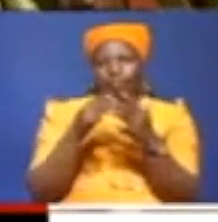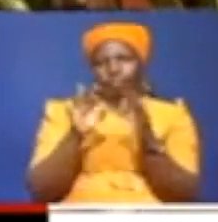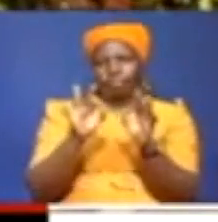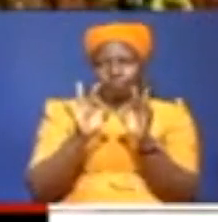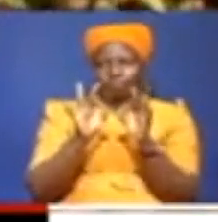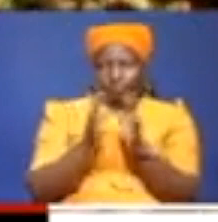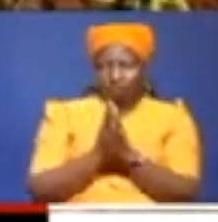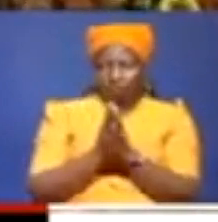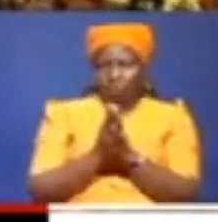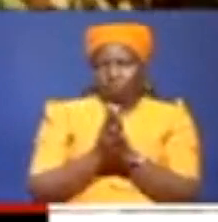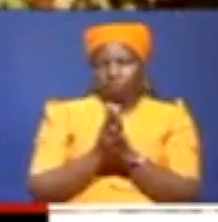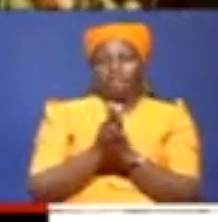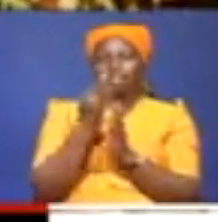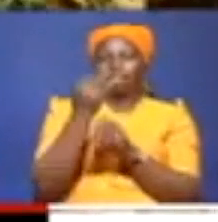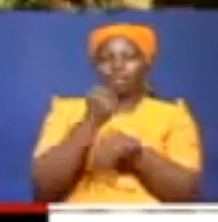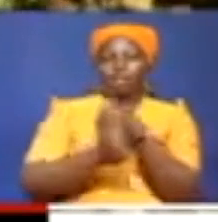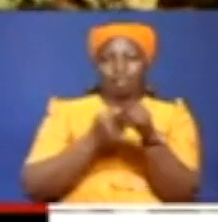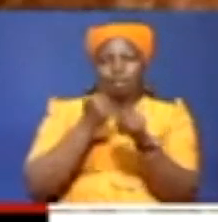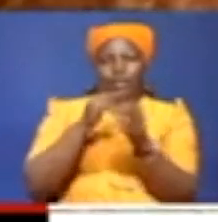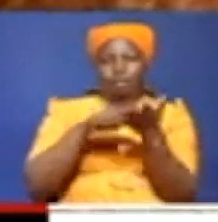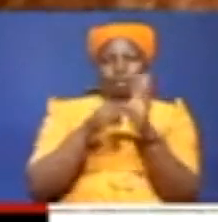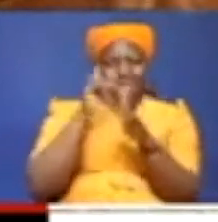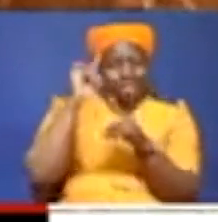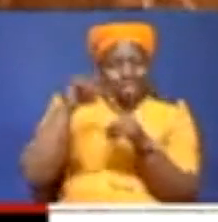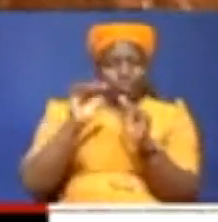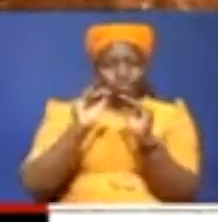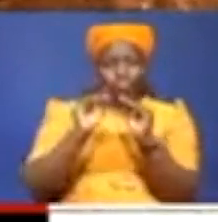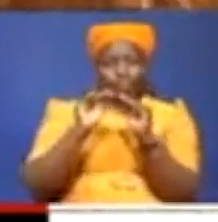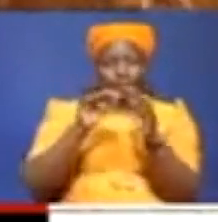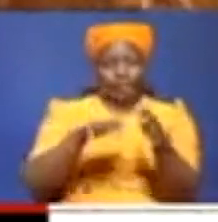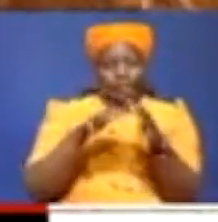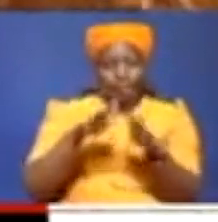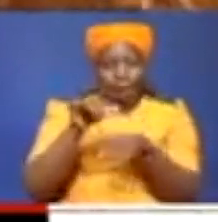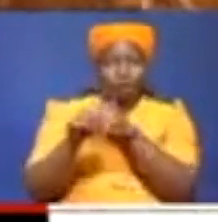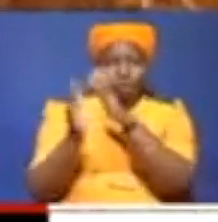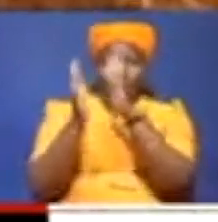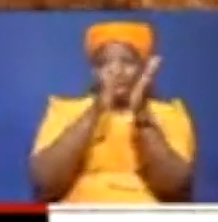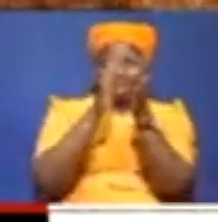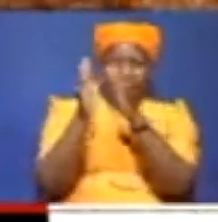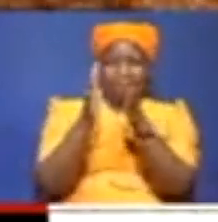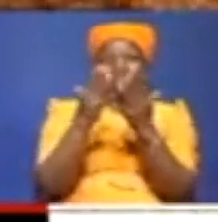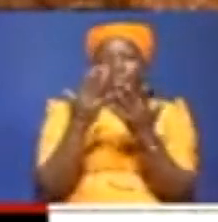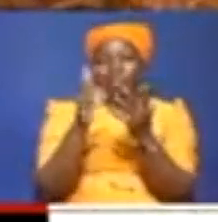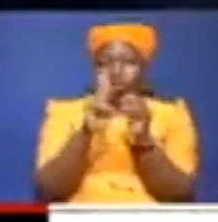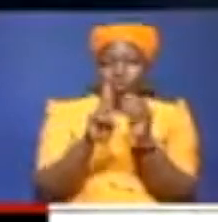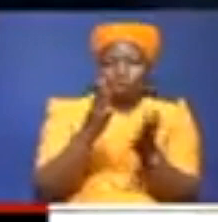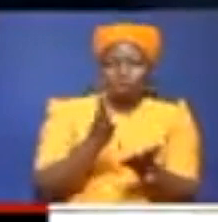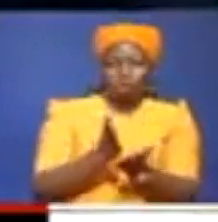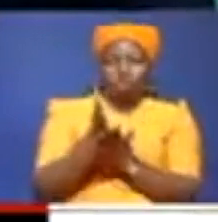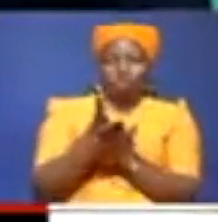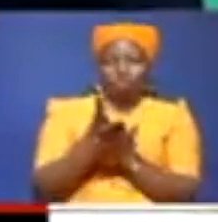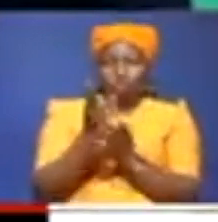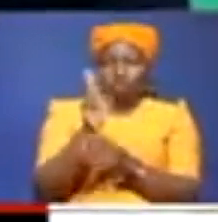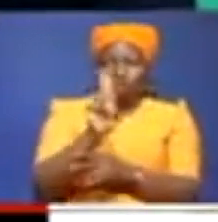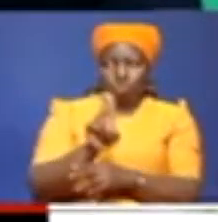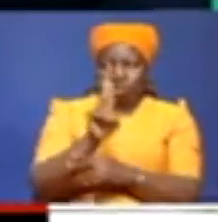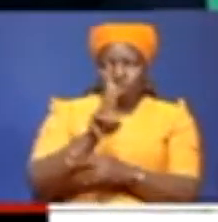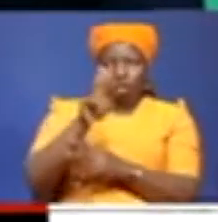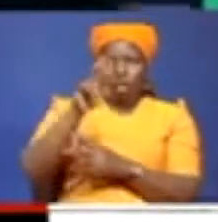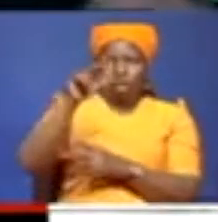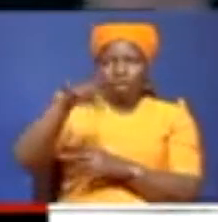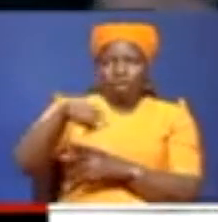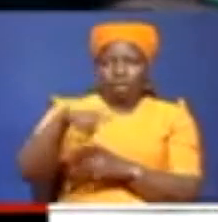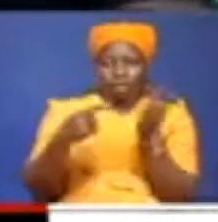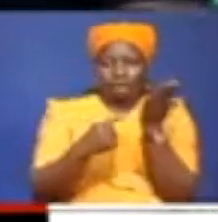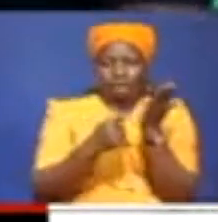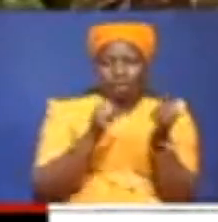The three-year project intends to educate farmers on climate adaptation through the adoption of improved forage seed technologies that will improve the